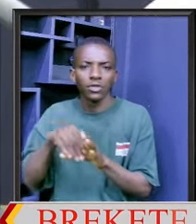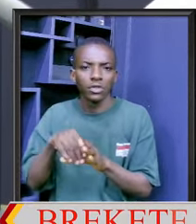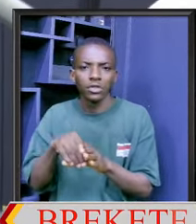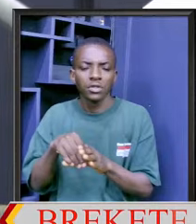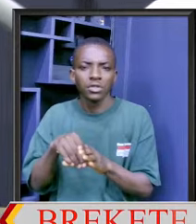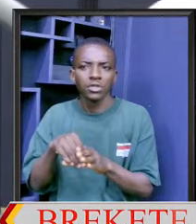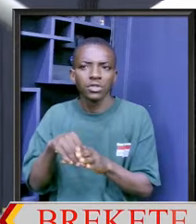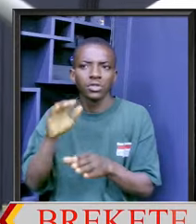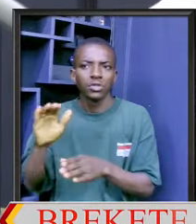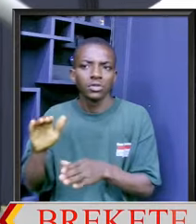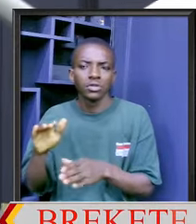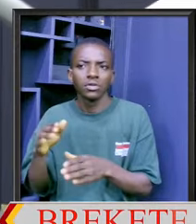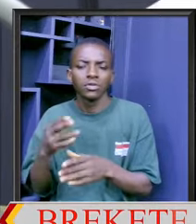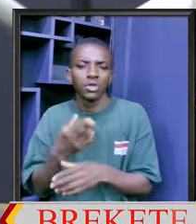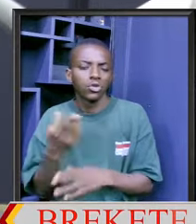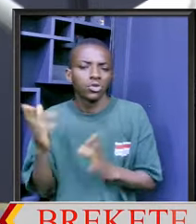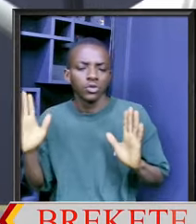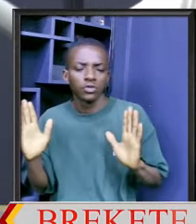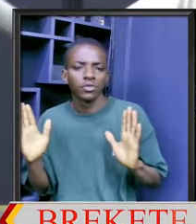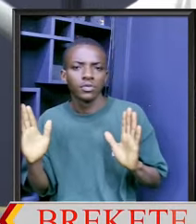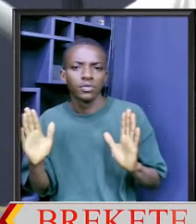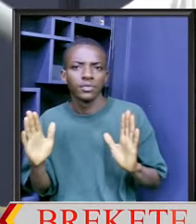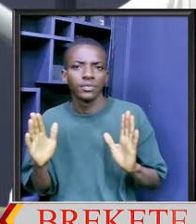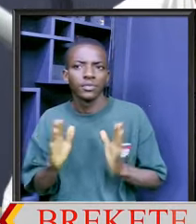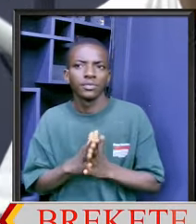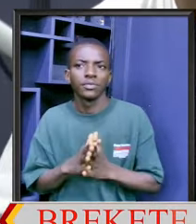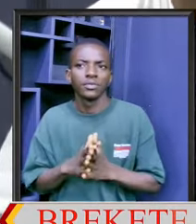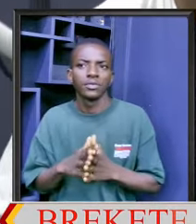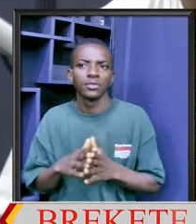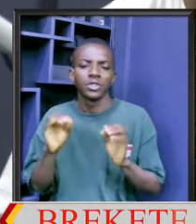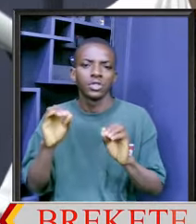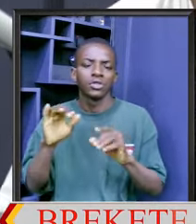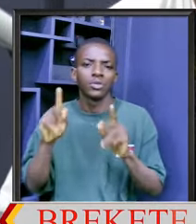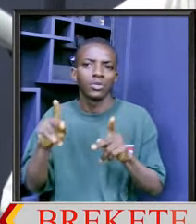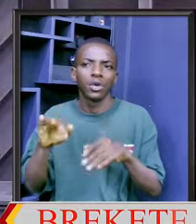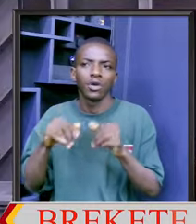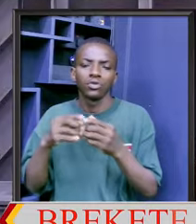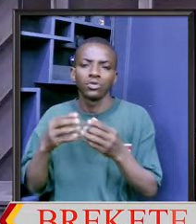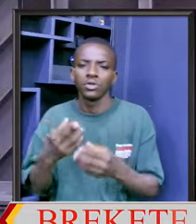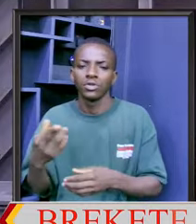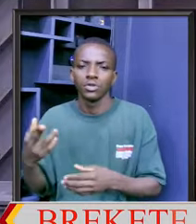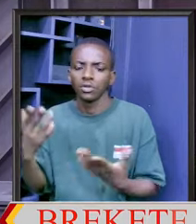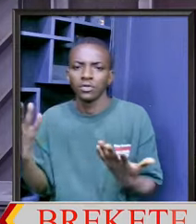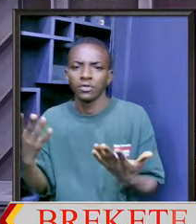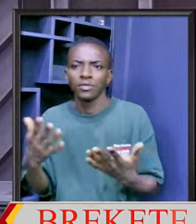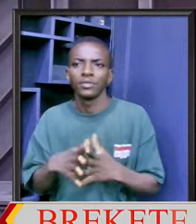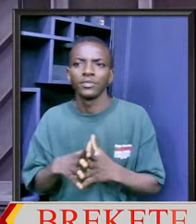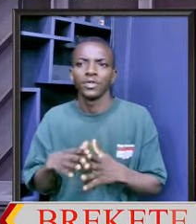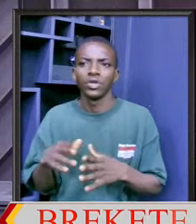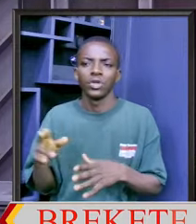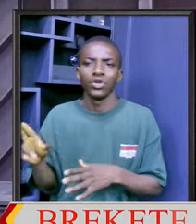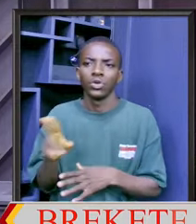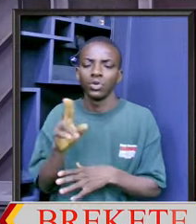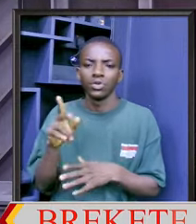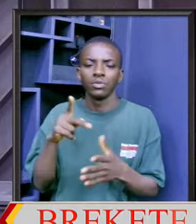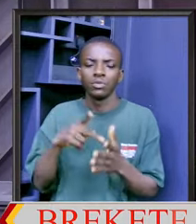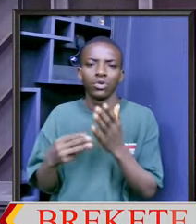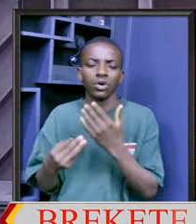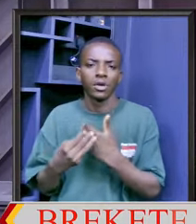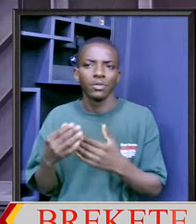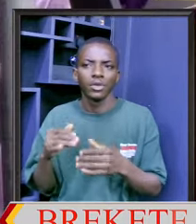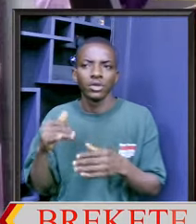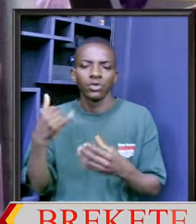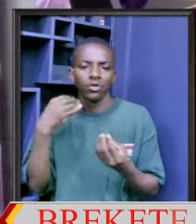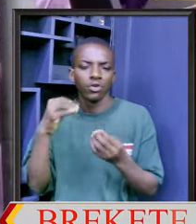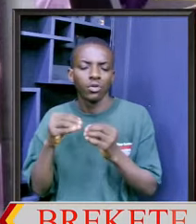Simply also. Be resourceful. Yes, be resourceful. And we teach people how to be resourceful, Modern Present, using programming.